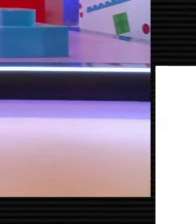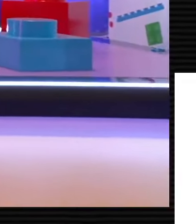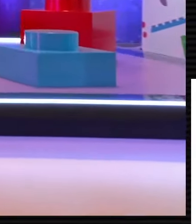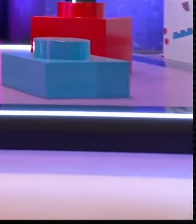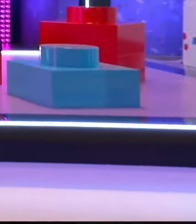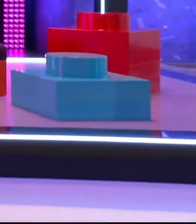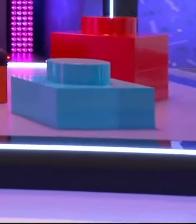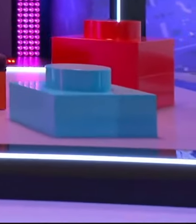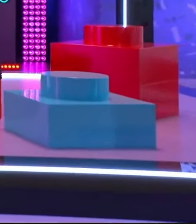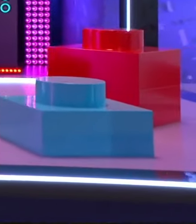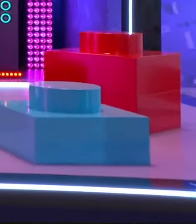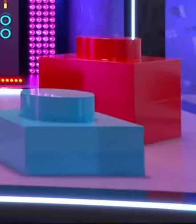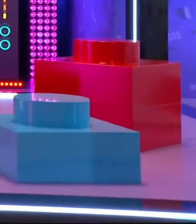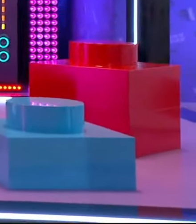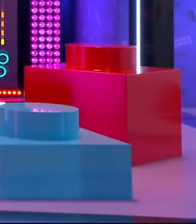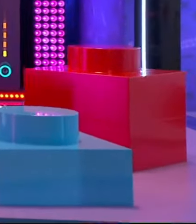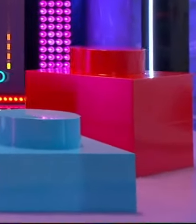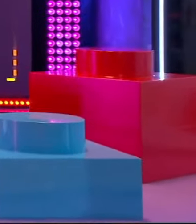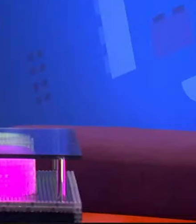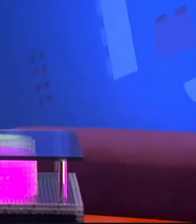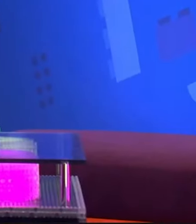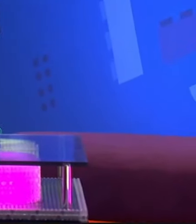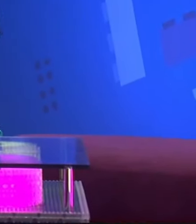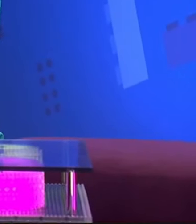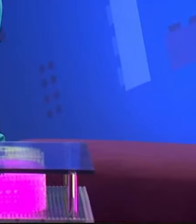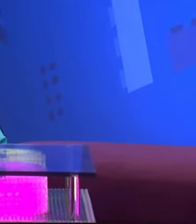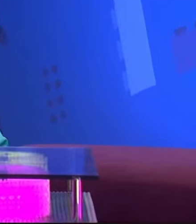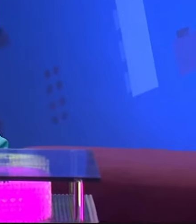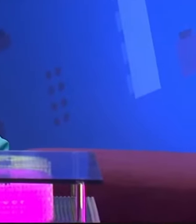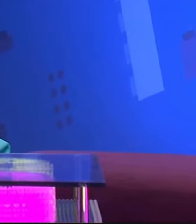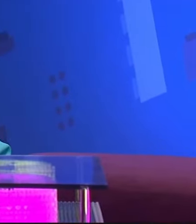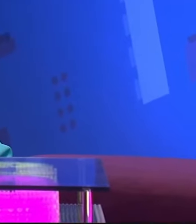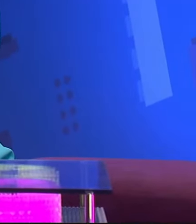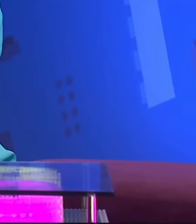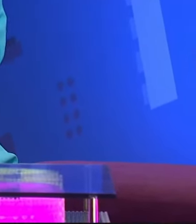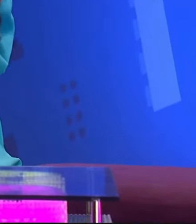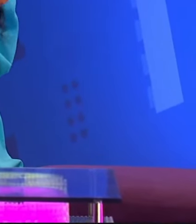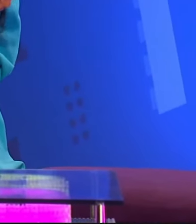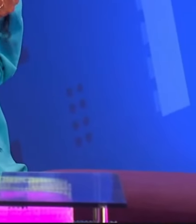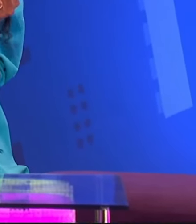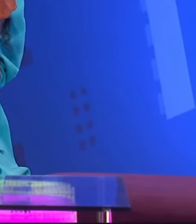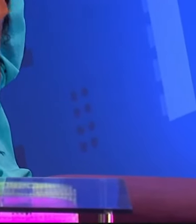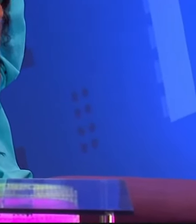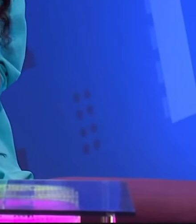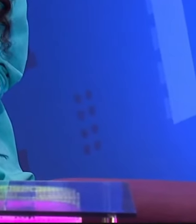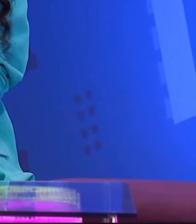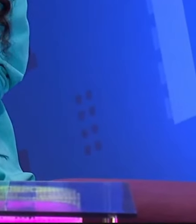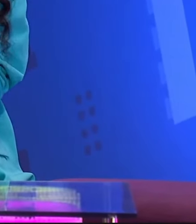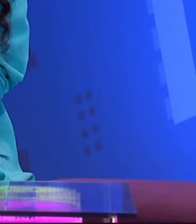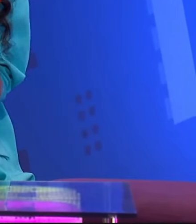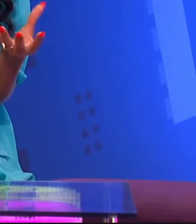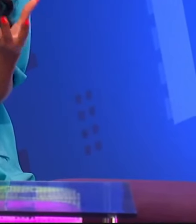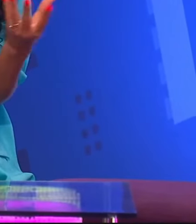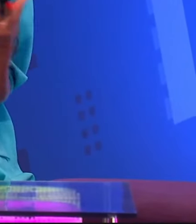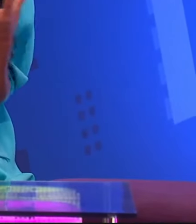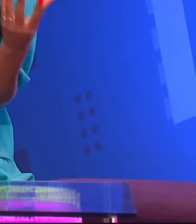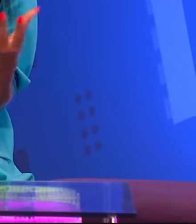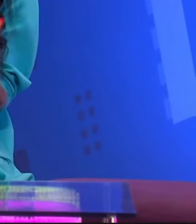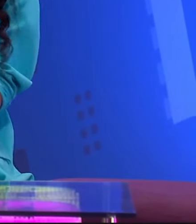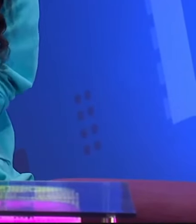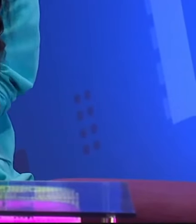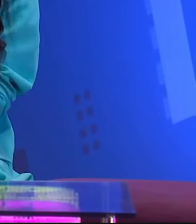Ekow, wow. Yeah. Lego brick art, that is beautiful and sends an important message.